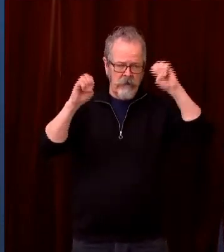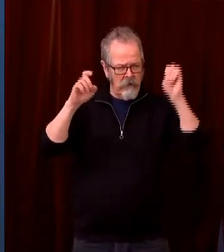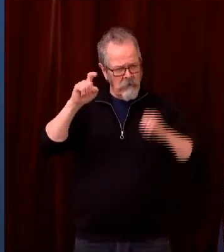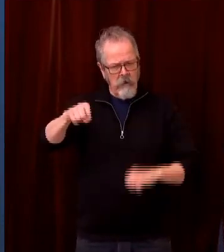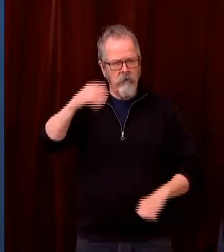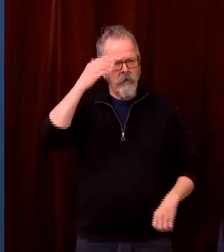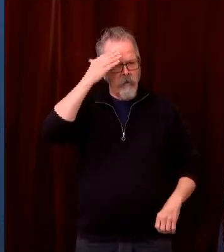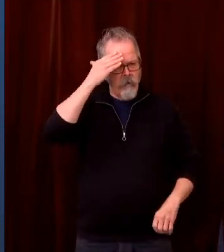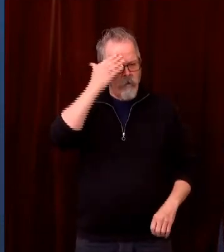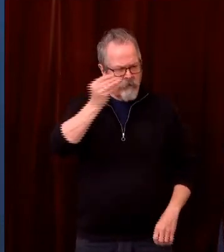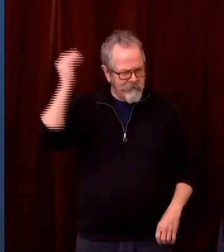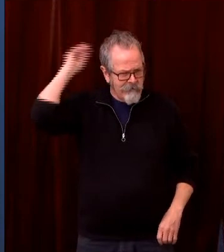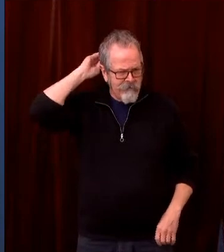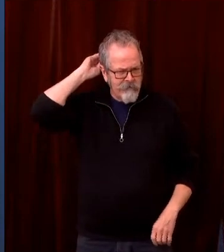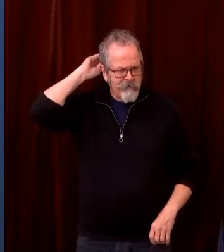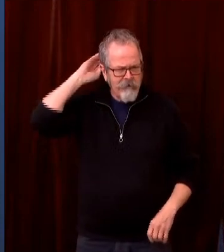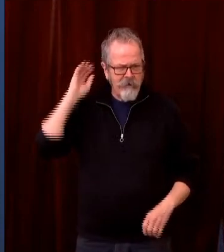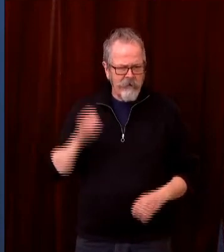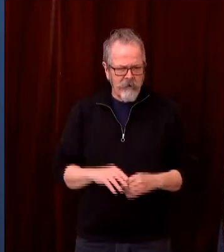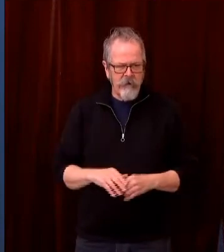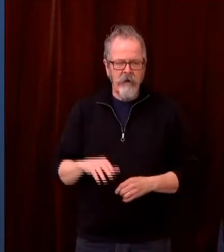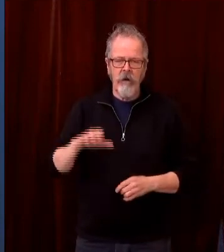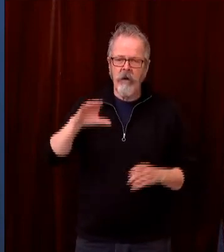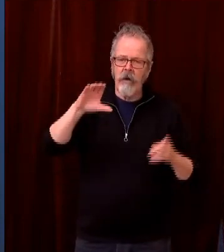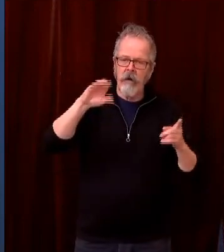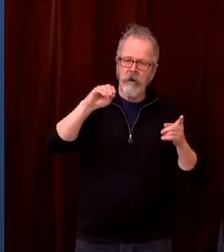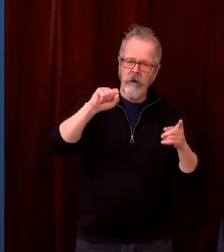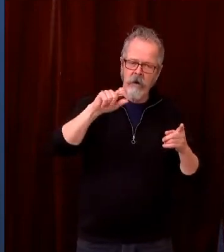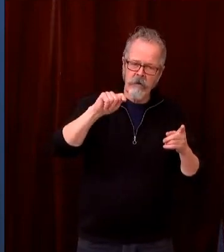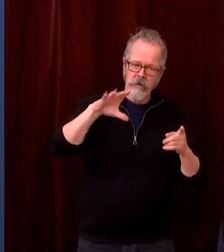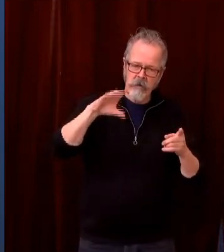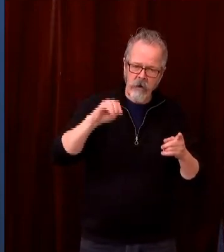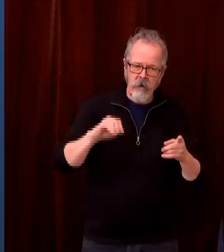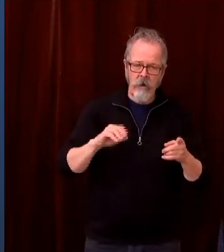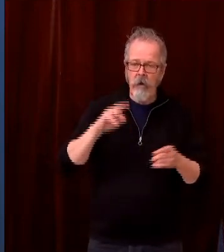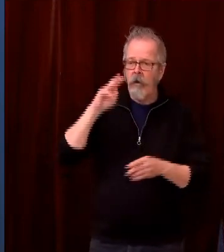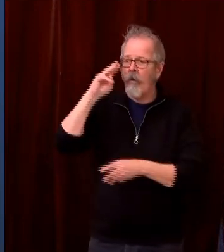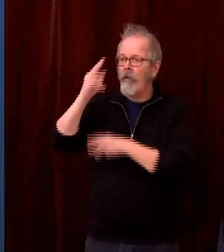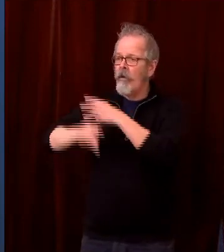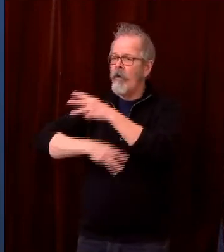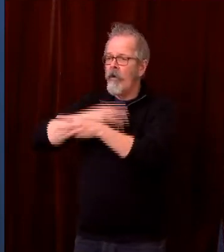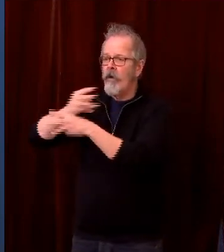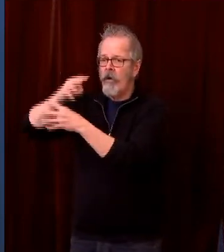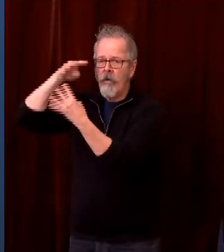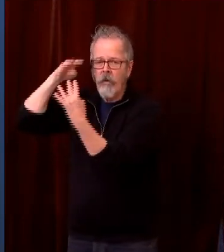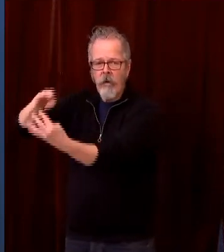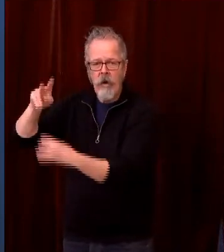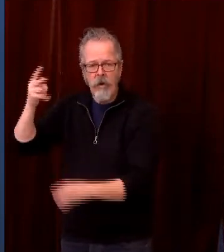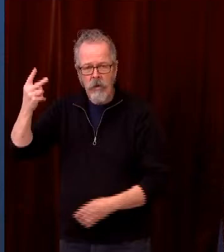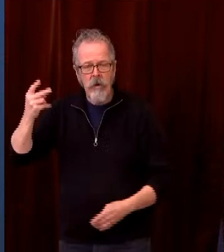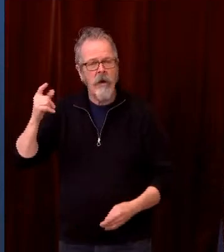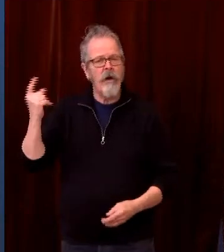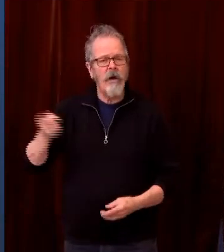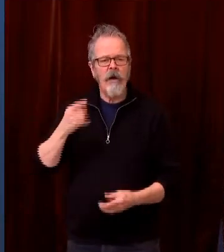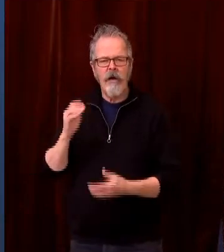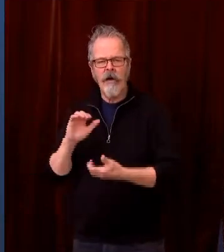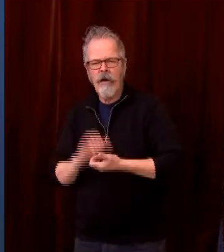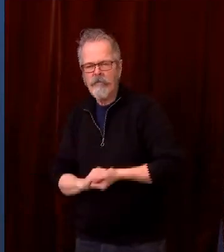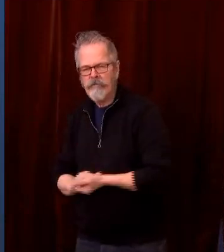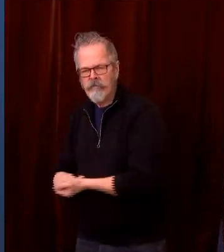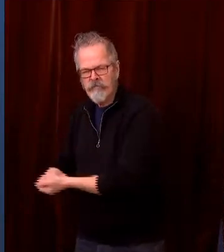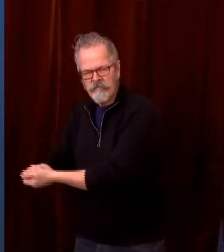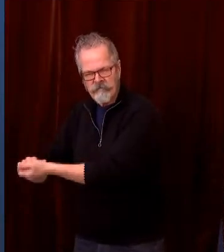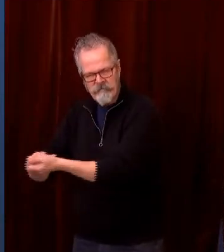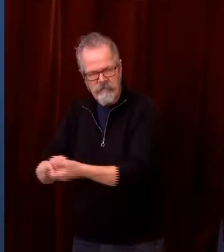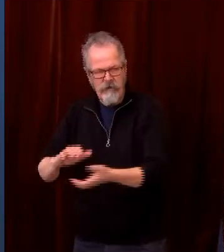and think of others. And I think the vast, vast majority of Washingtonians have. And the reason I believe that is we have demonstrated, as